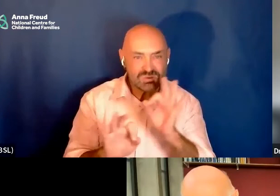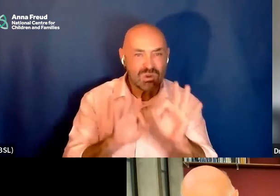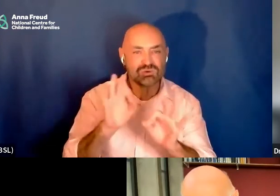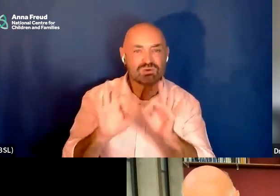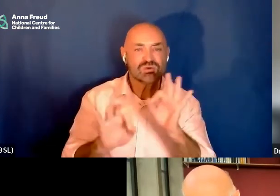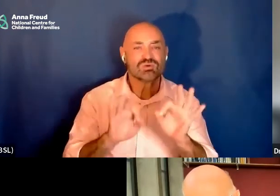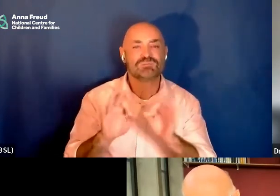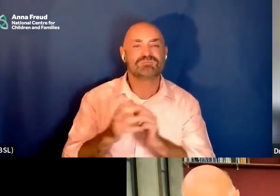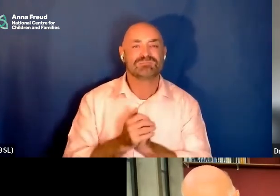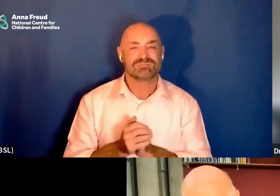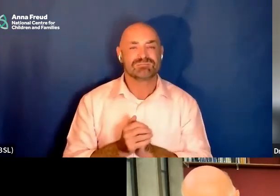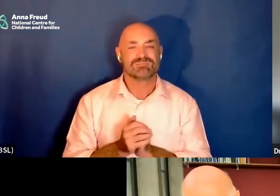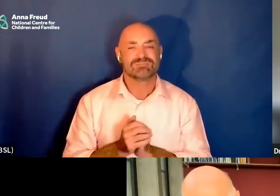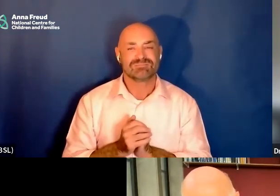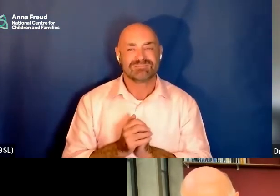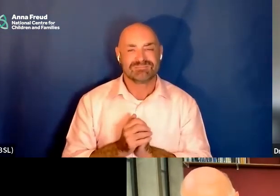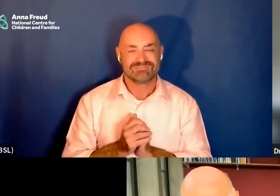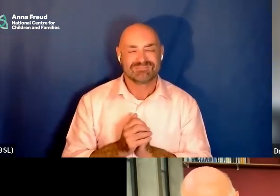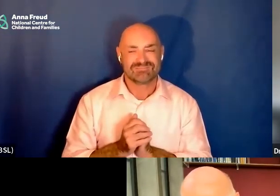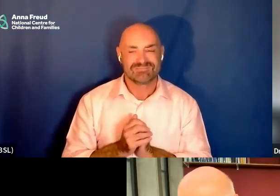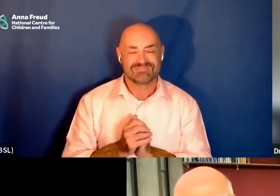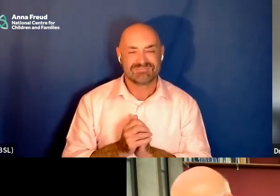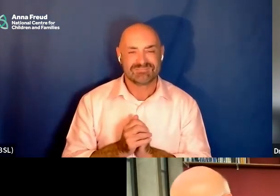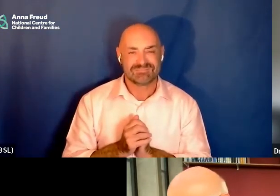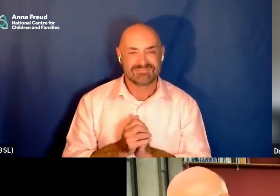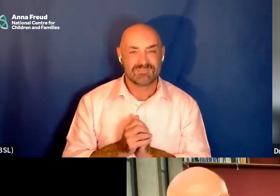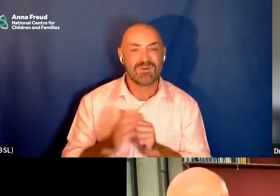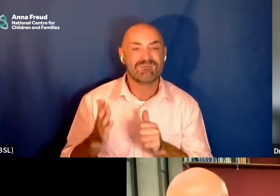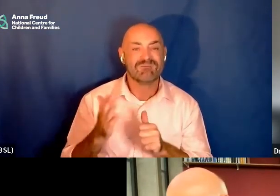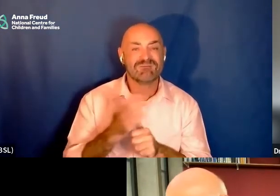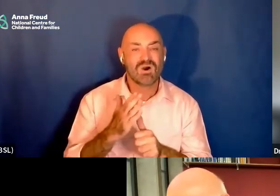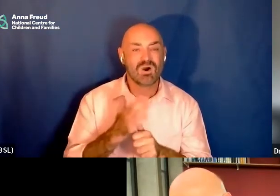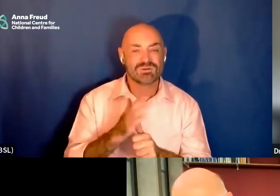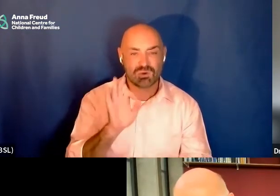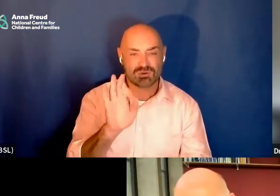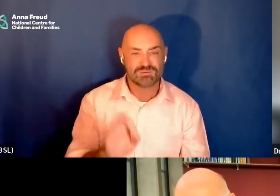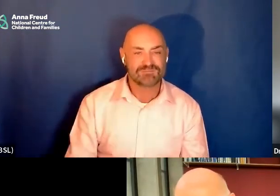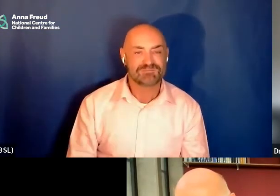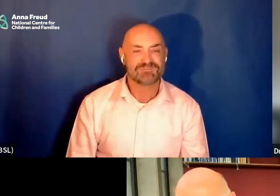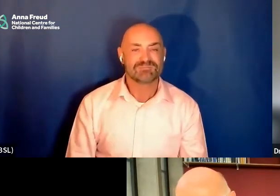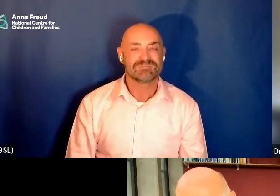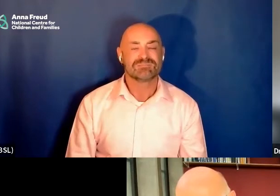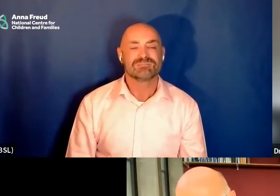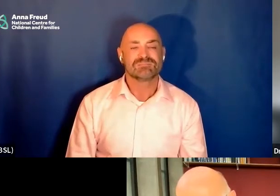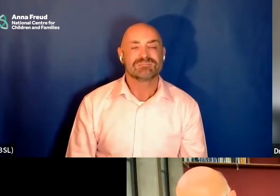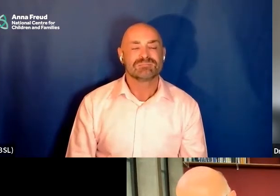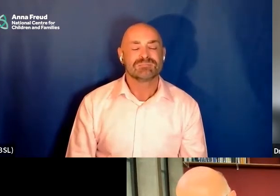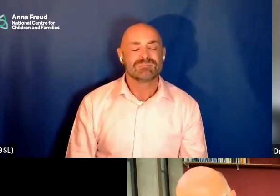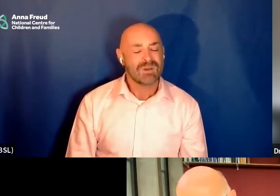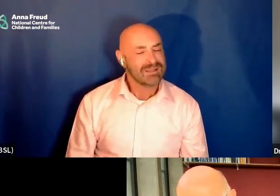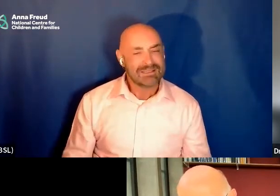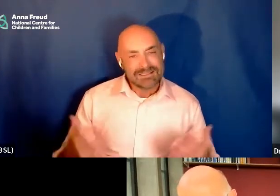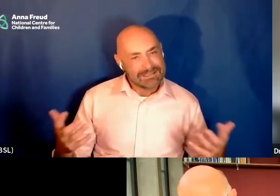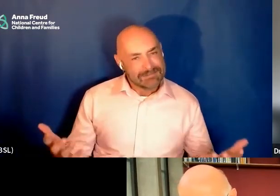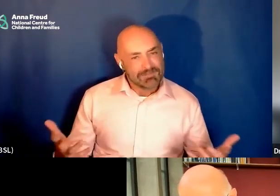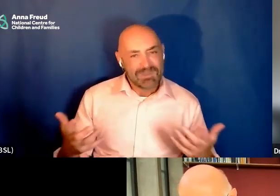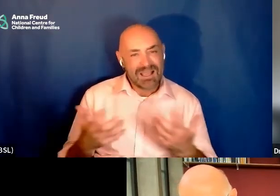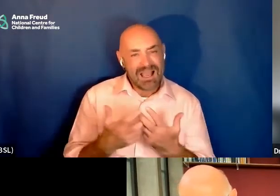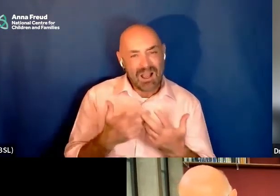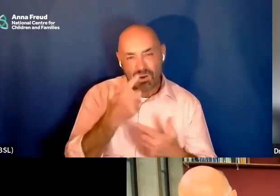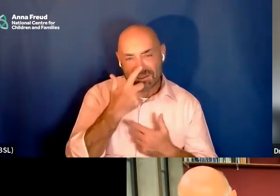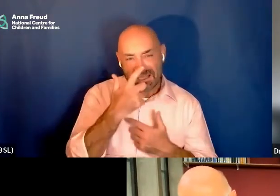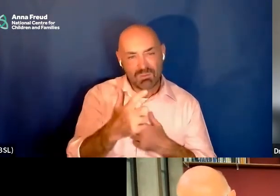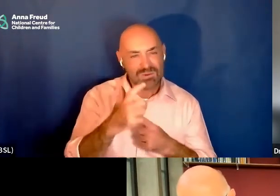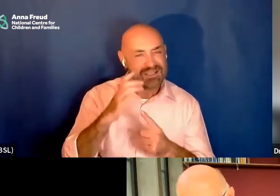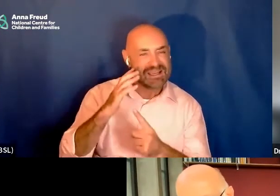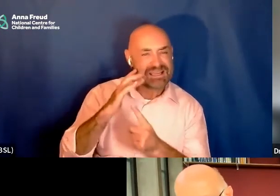more questions than we will be able to answer. But the first question, how can we better